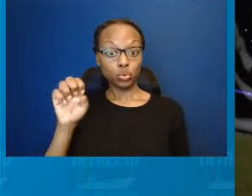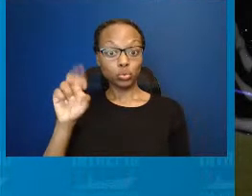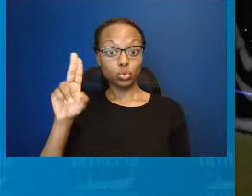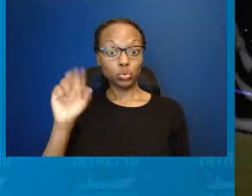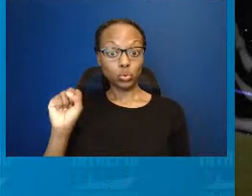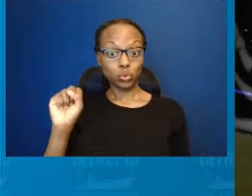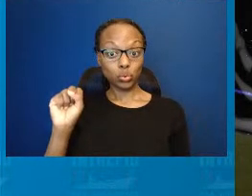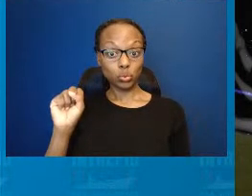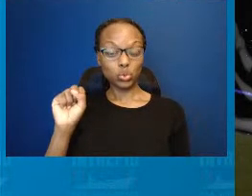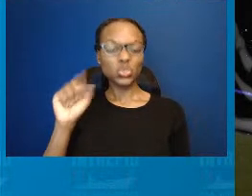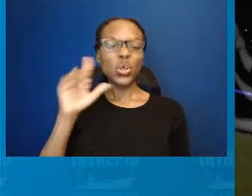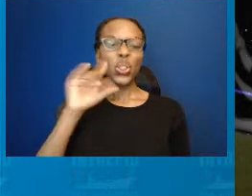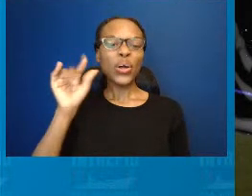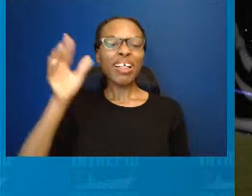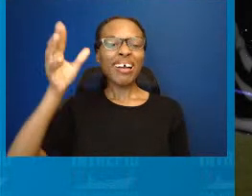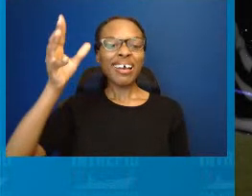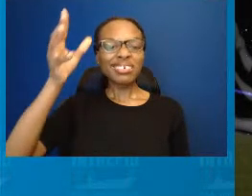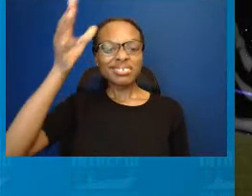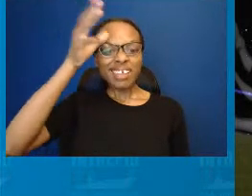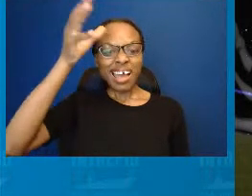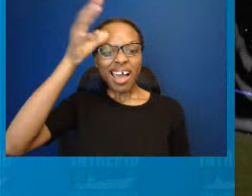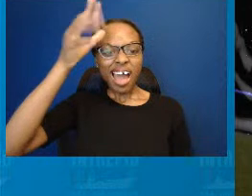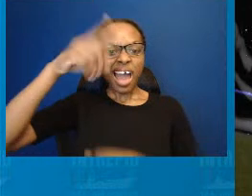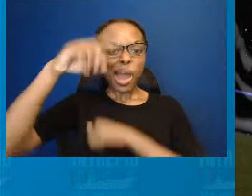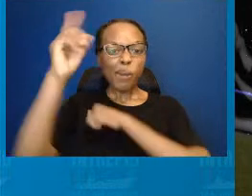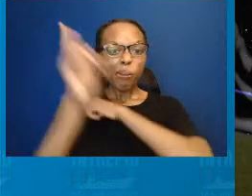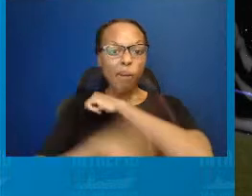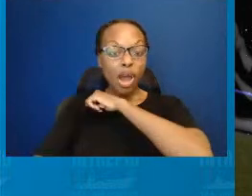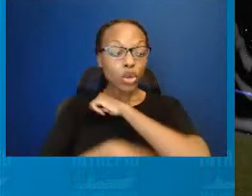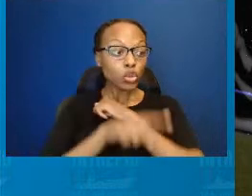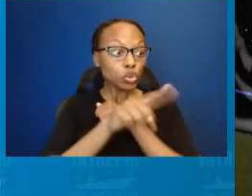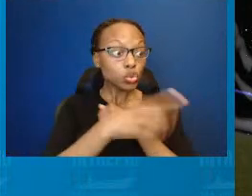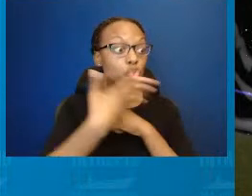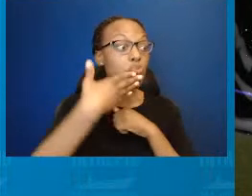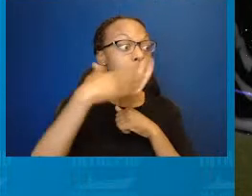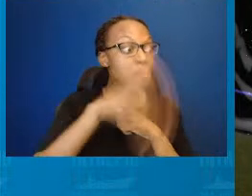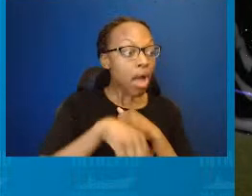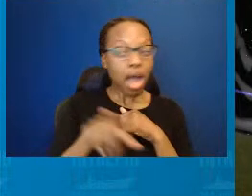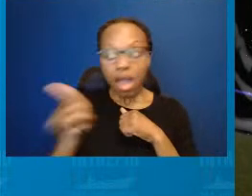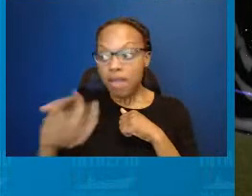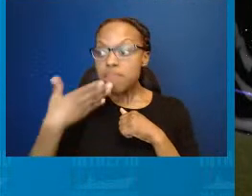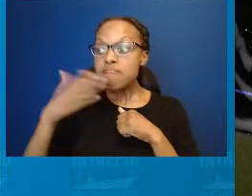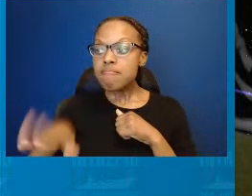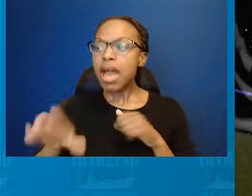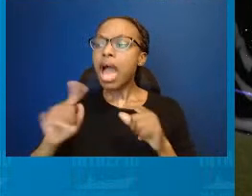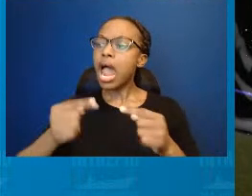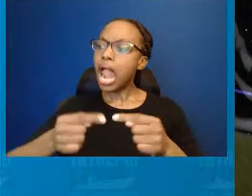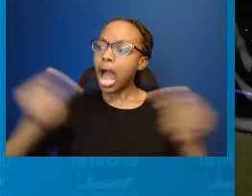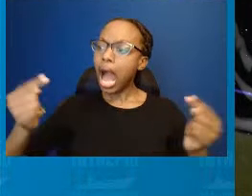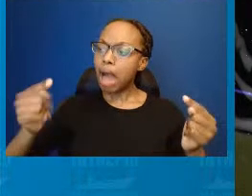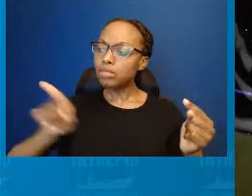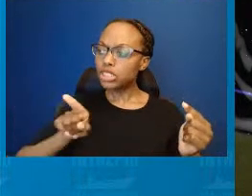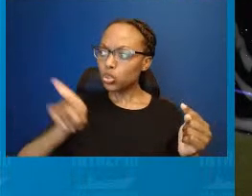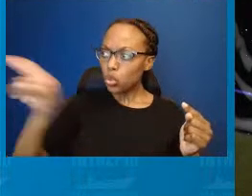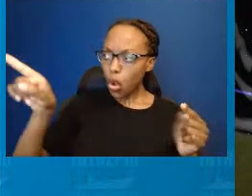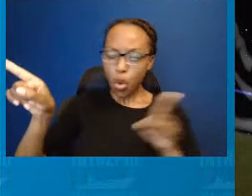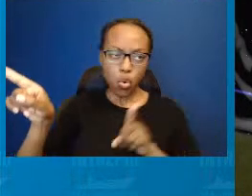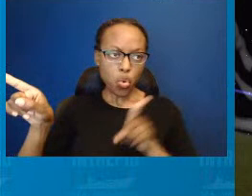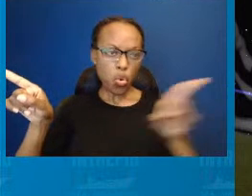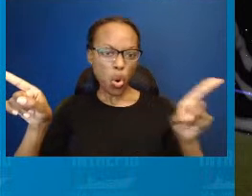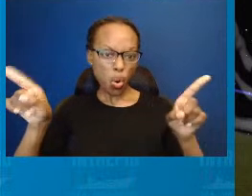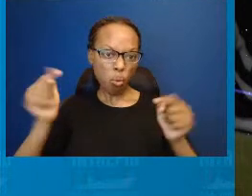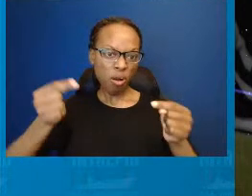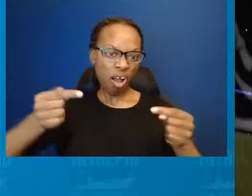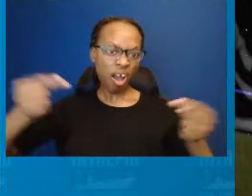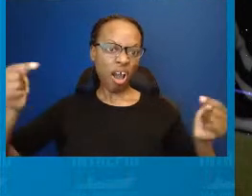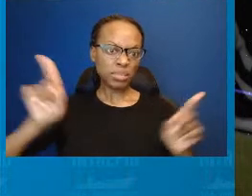Now, the thing that Mr. Orion fought with was not a dragon, was not a bull. It